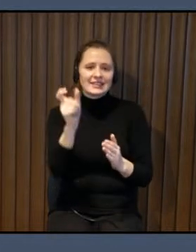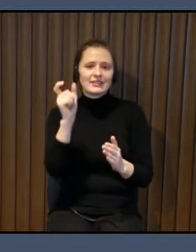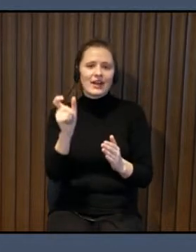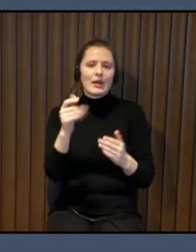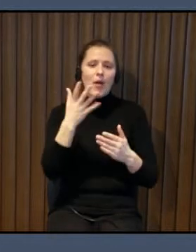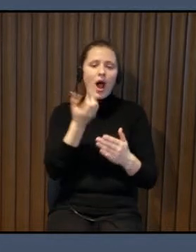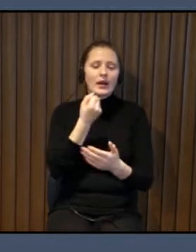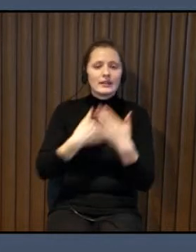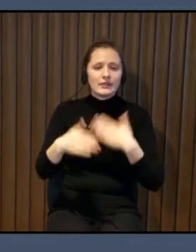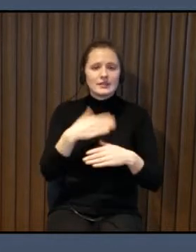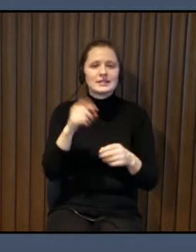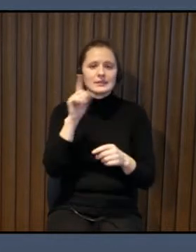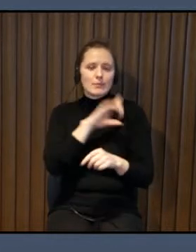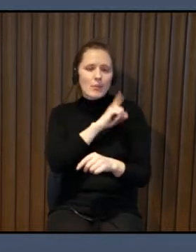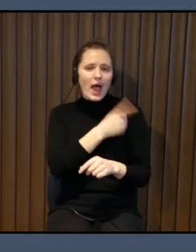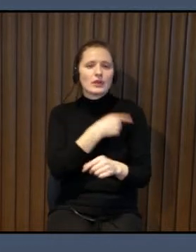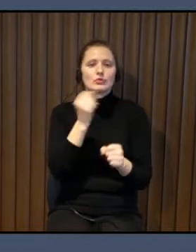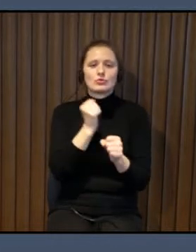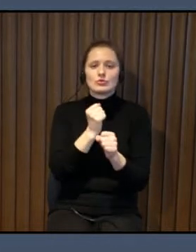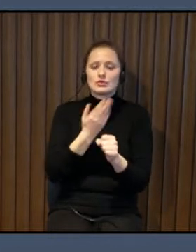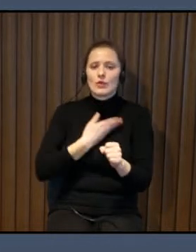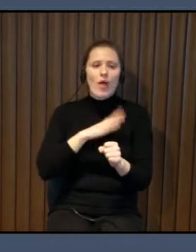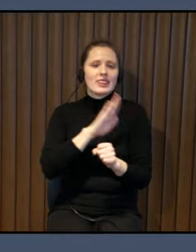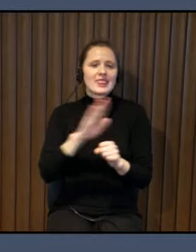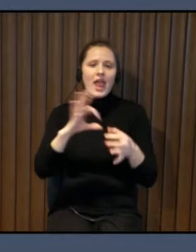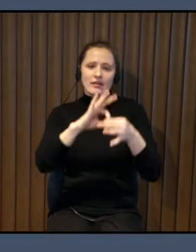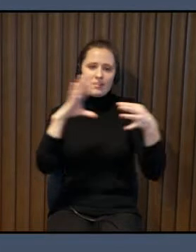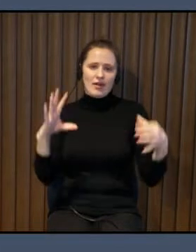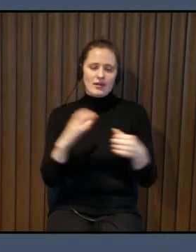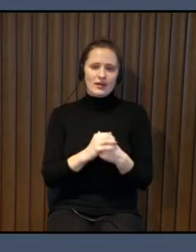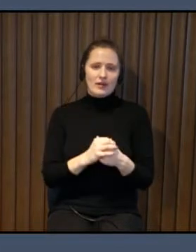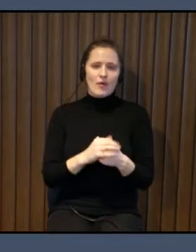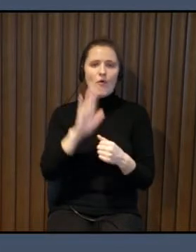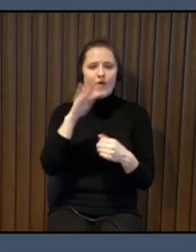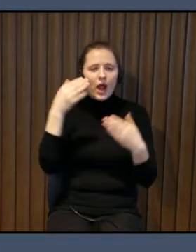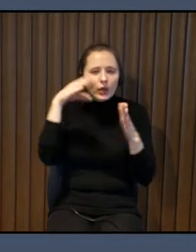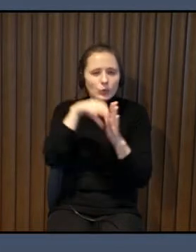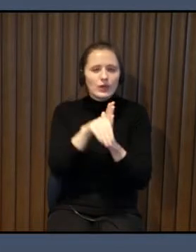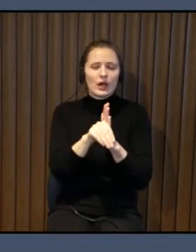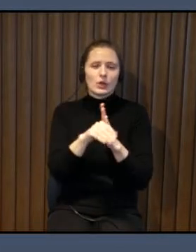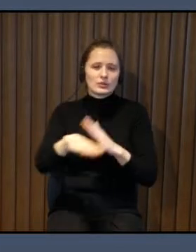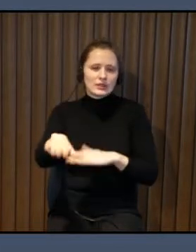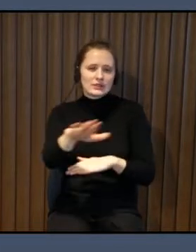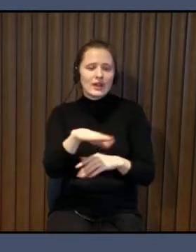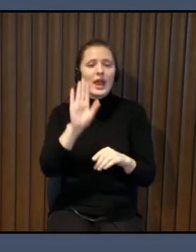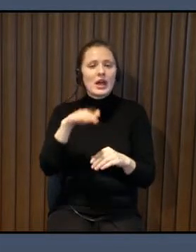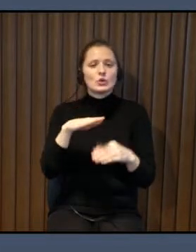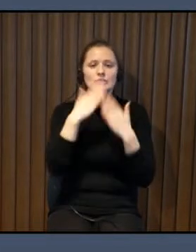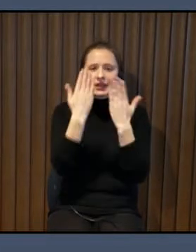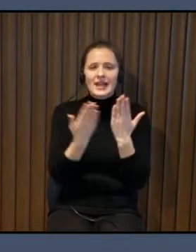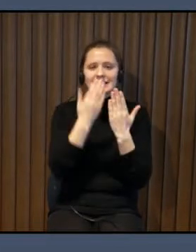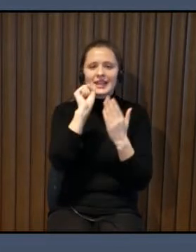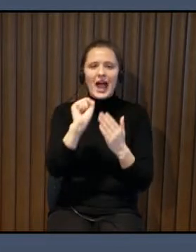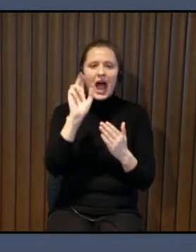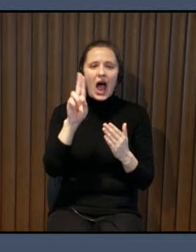Accessibility is a precondition for people with disability to live independently